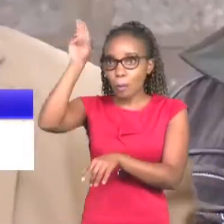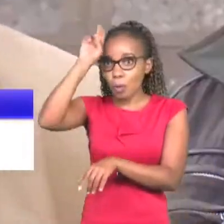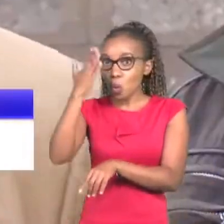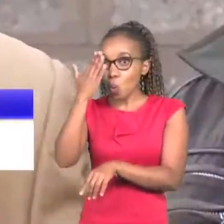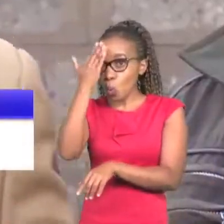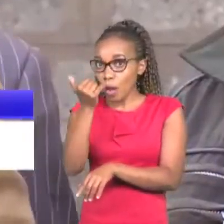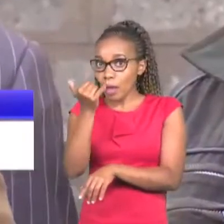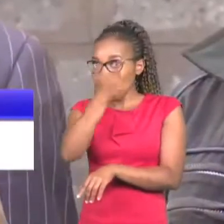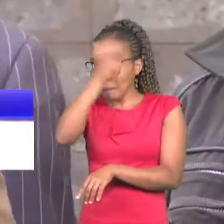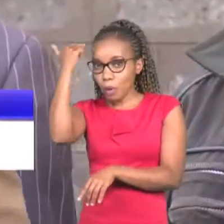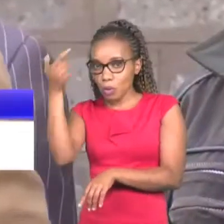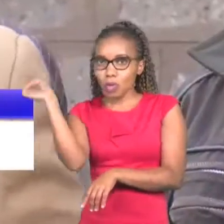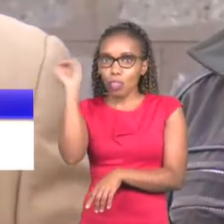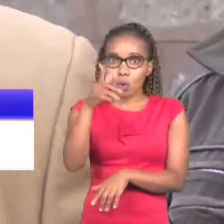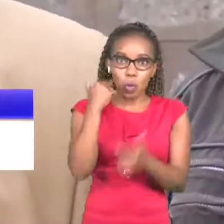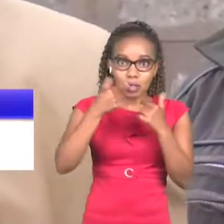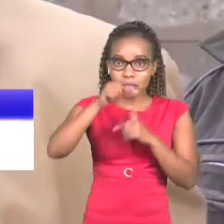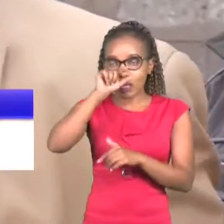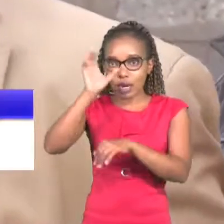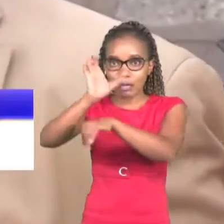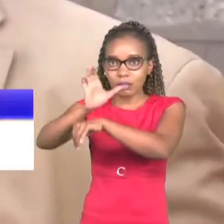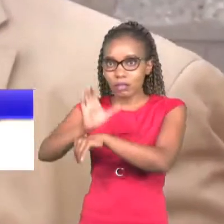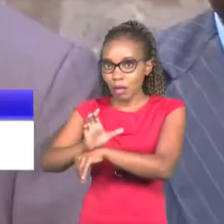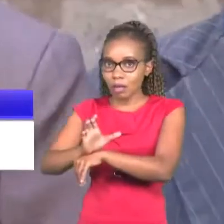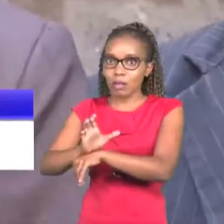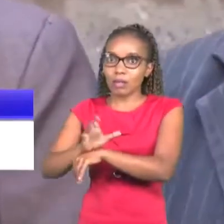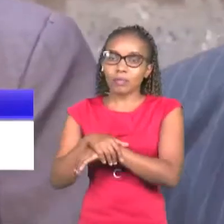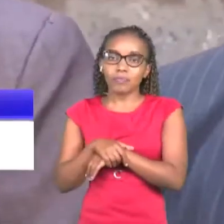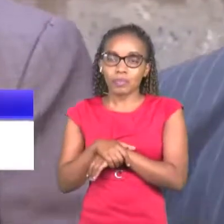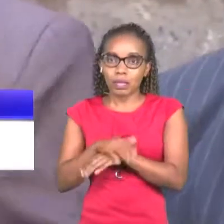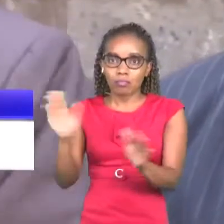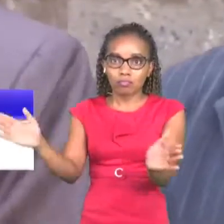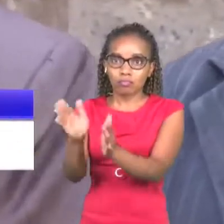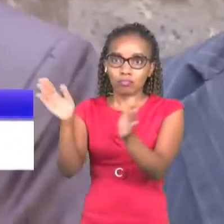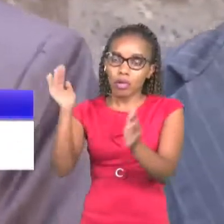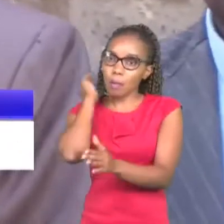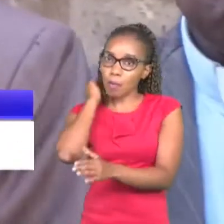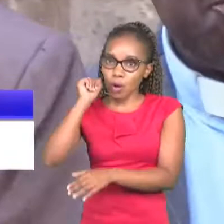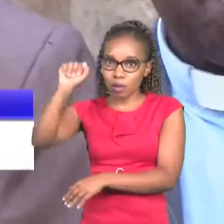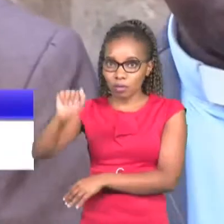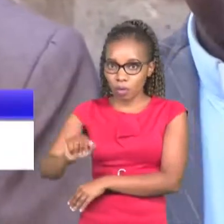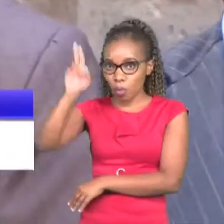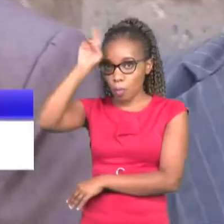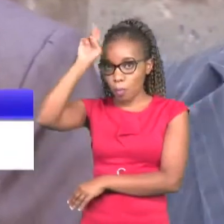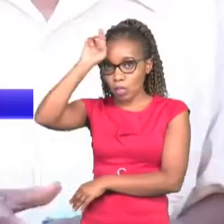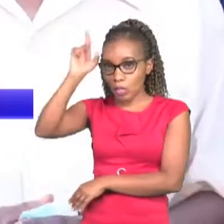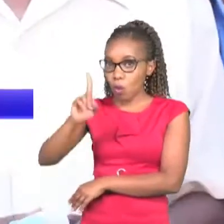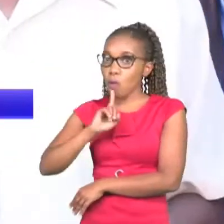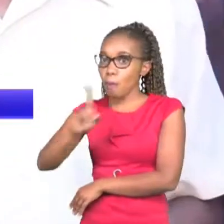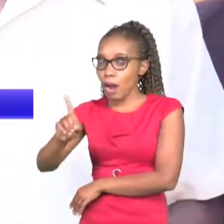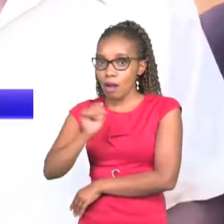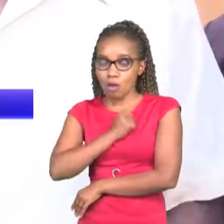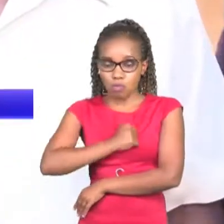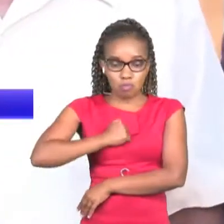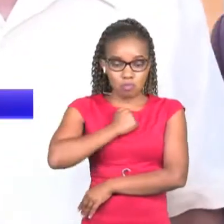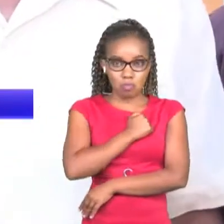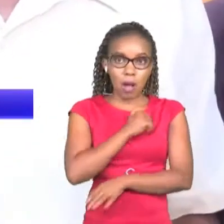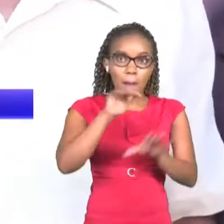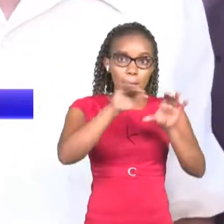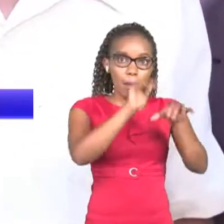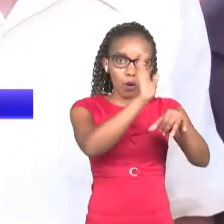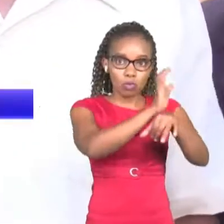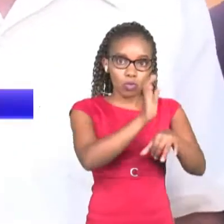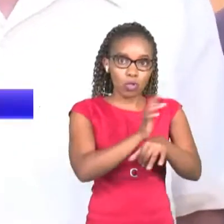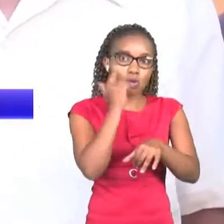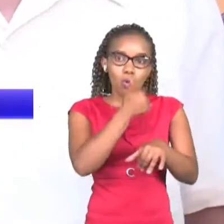to the church, saying the incident could lead to injuries. They urged Murang'a South Police Commander to apologize to members of the church who went through a